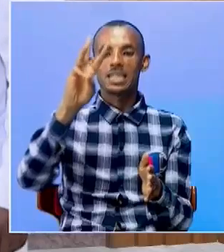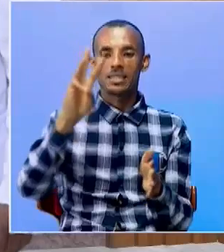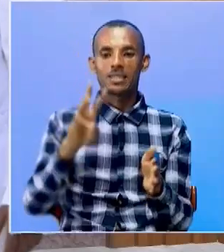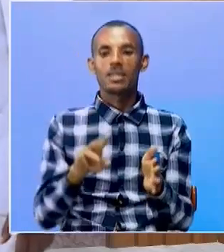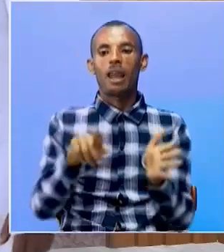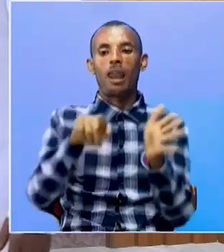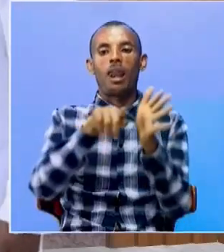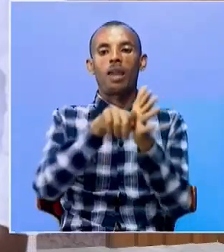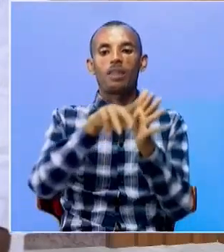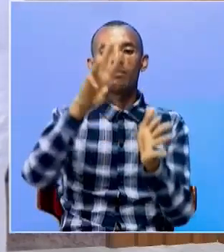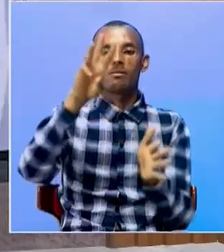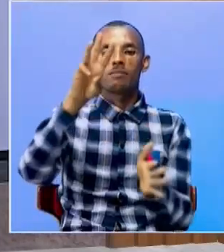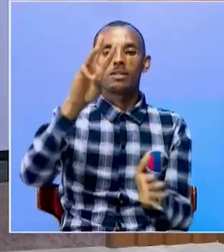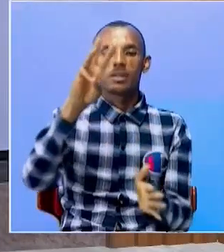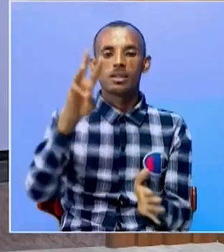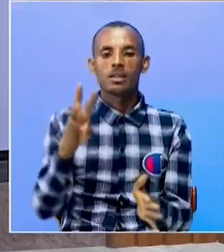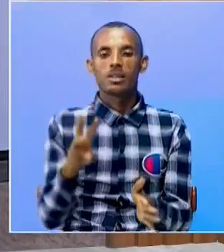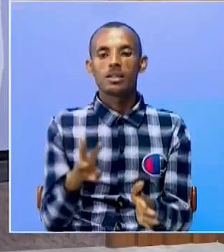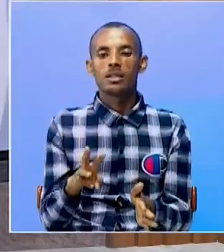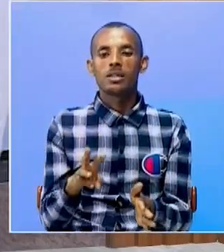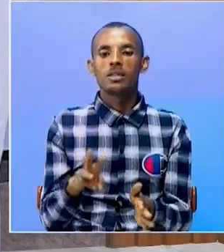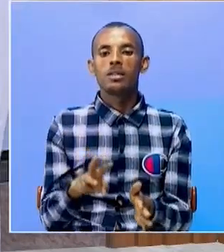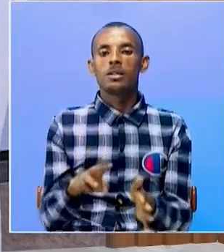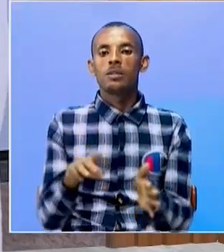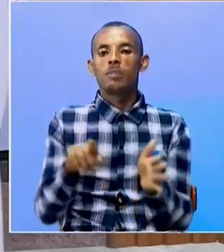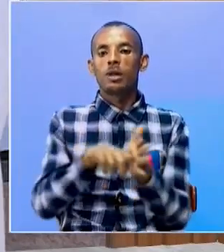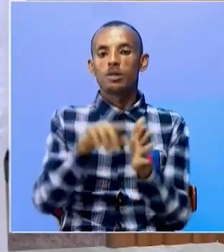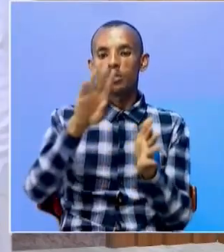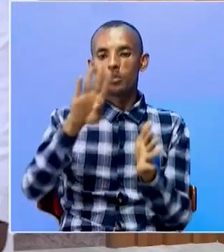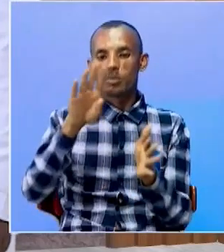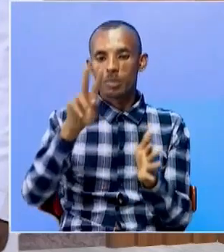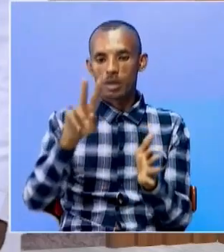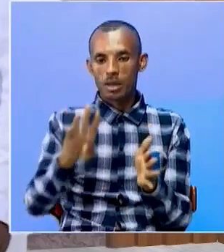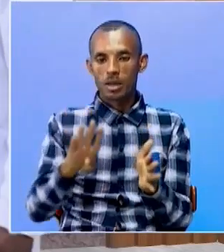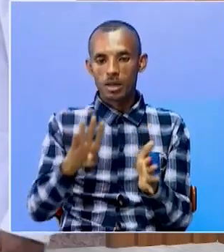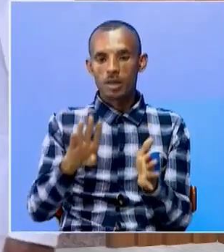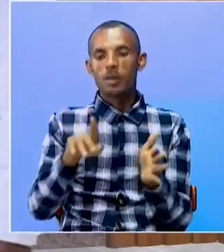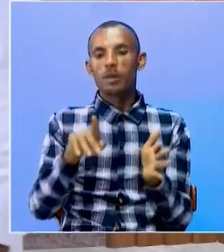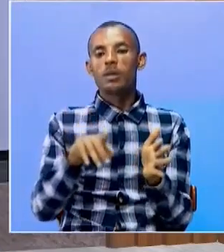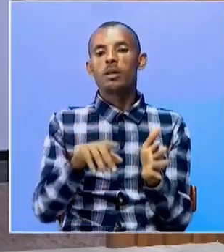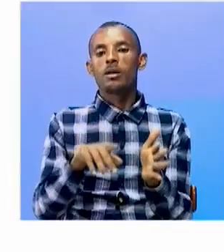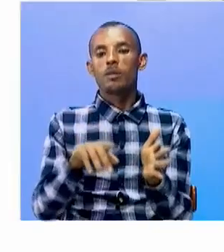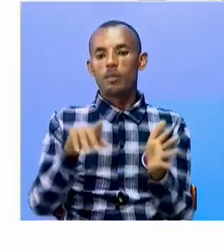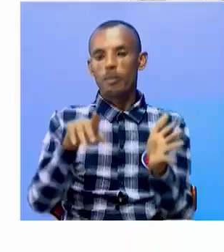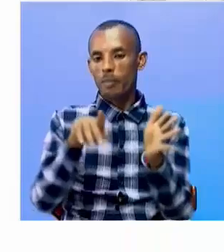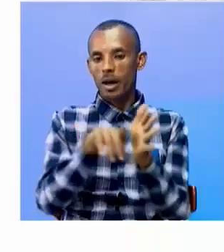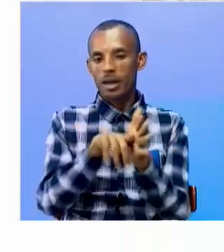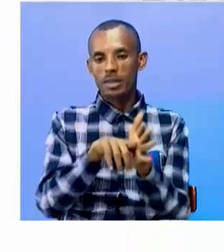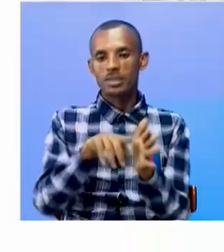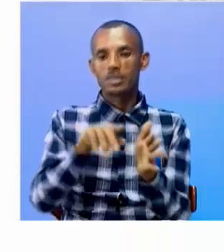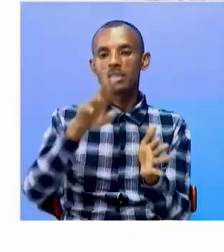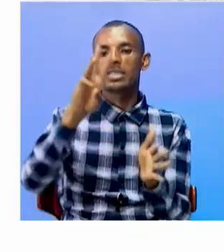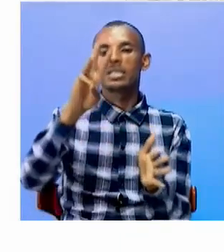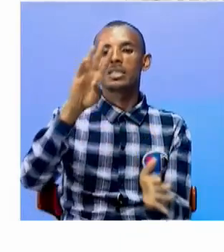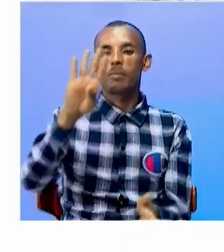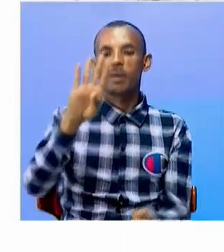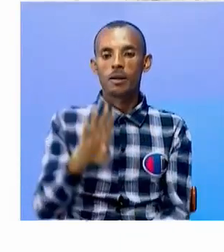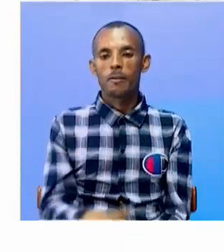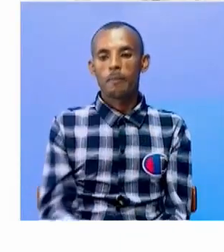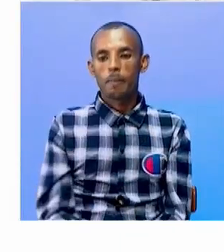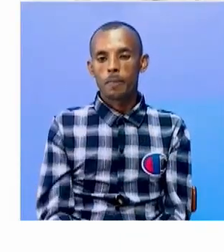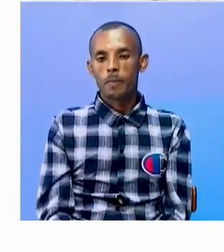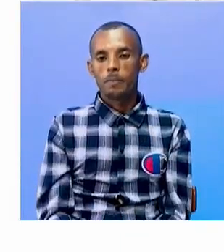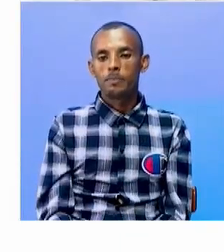negative 6. So minus 2b minus 4b gives you minus 6b.